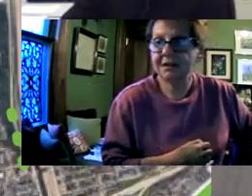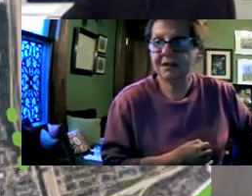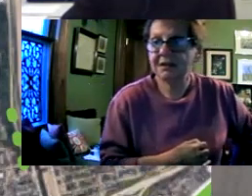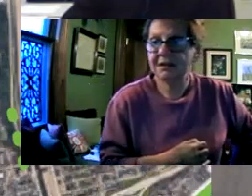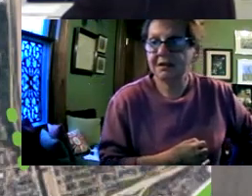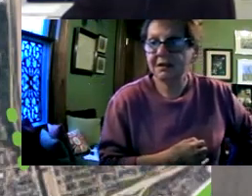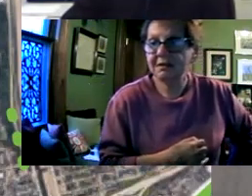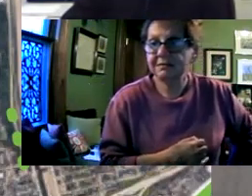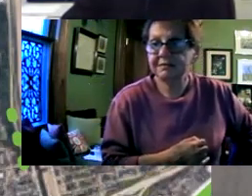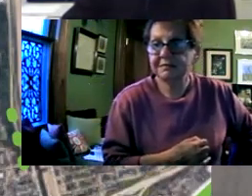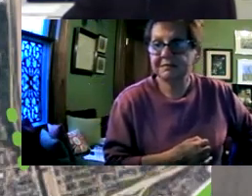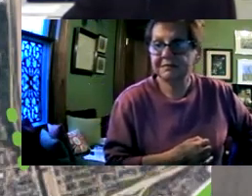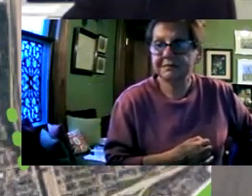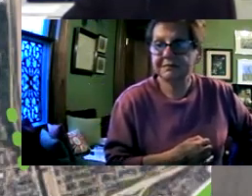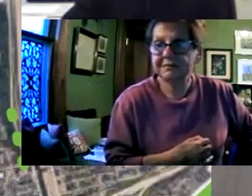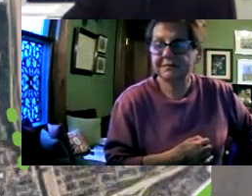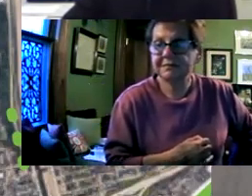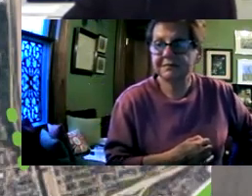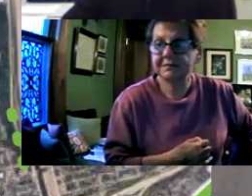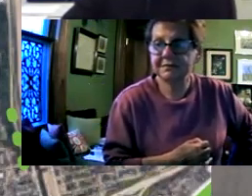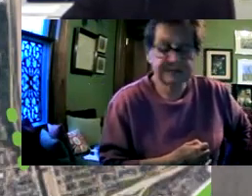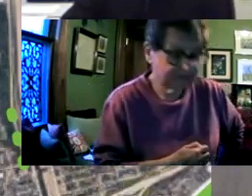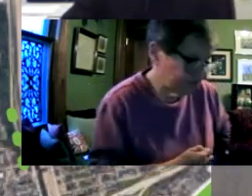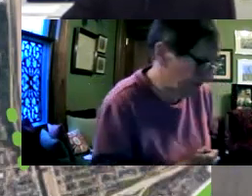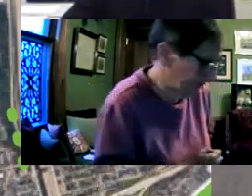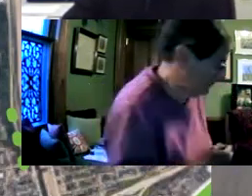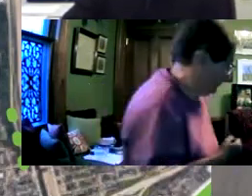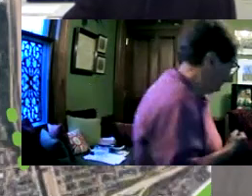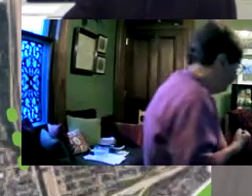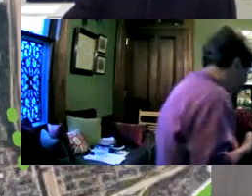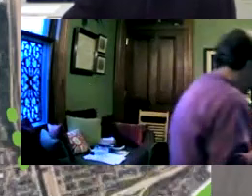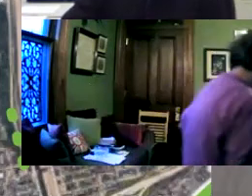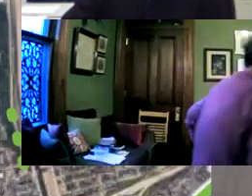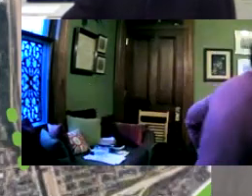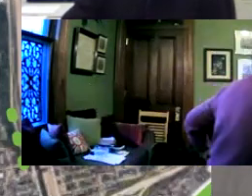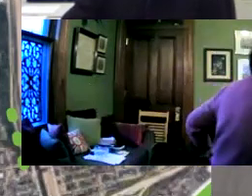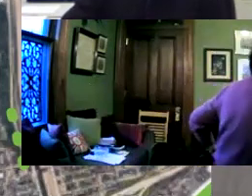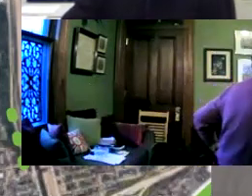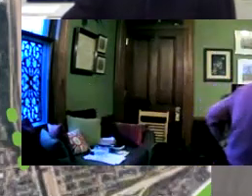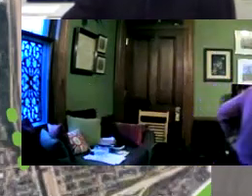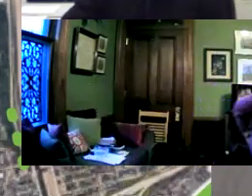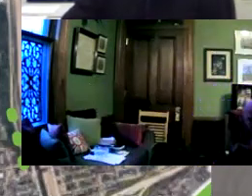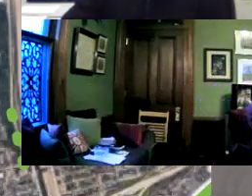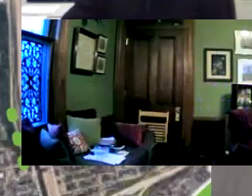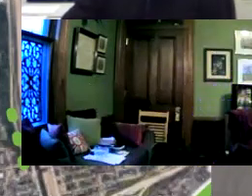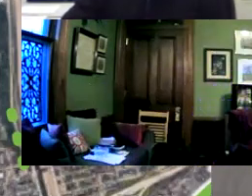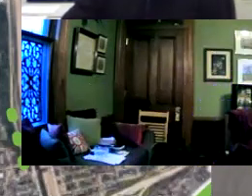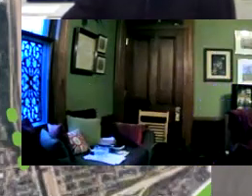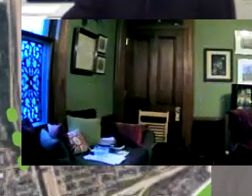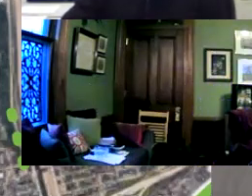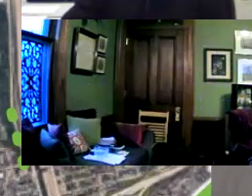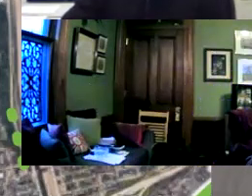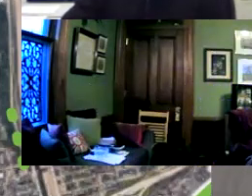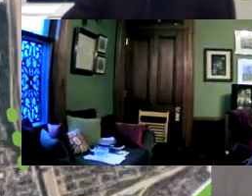Thank you. There's a comment in the chat that I wanted to raise in case you don't notice it. There's